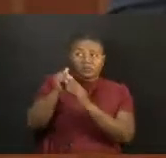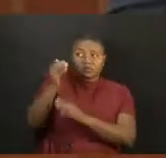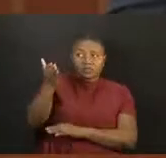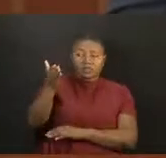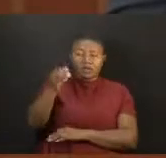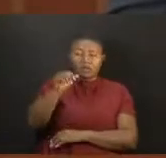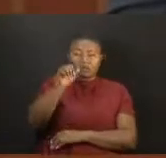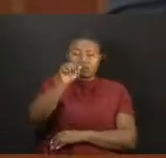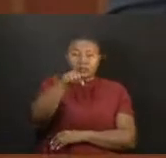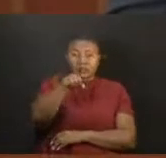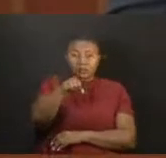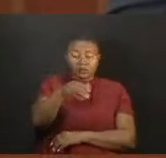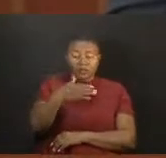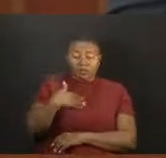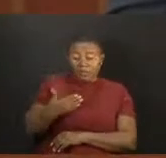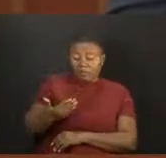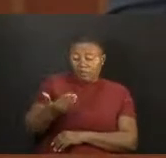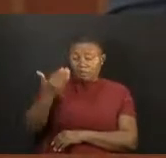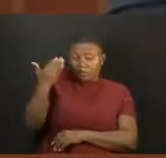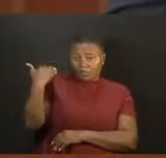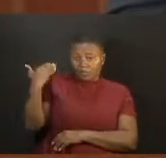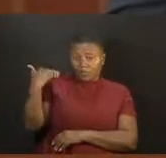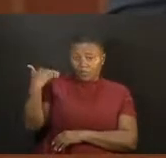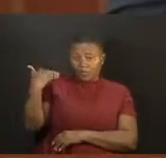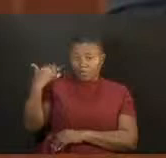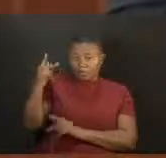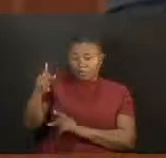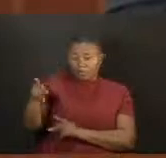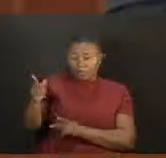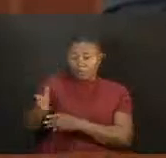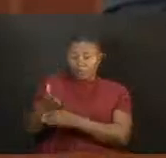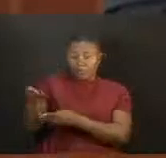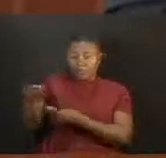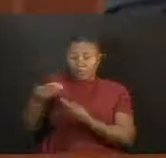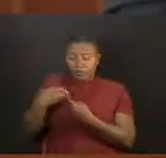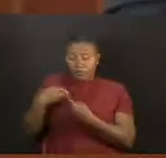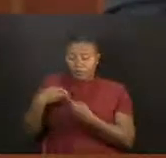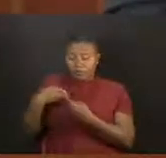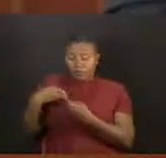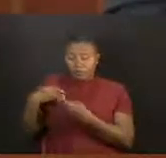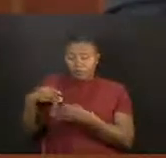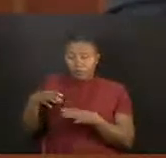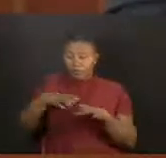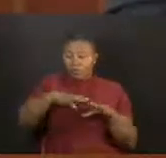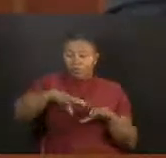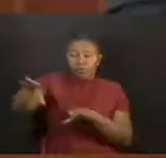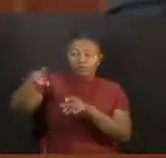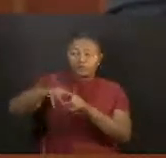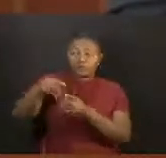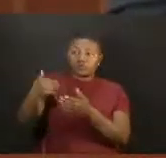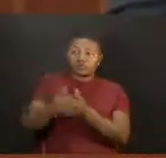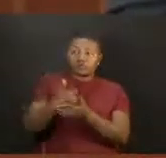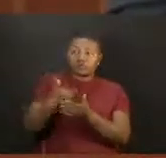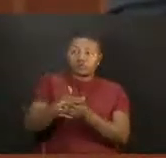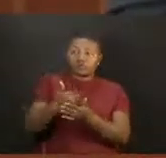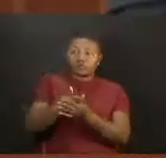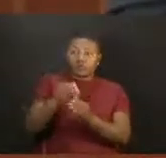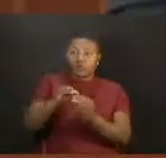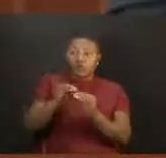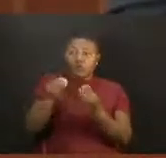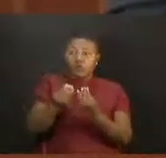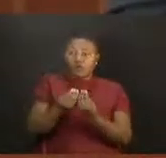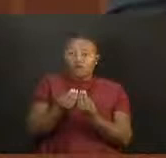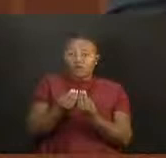Yes, my predecessor moved into his office before he left office. Why? Because this